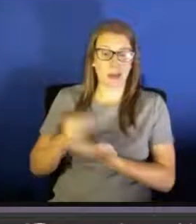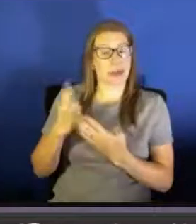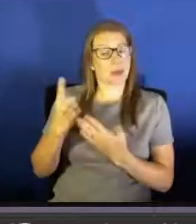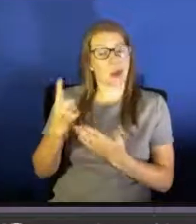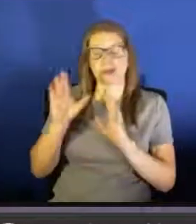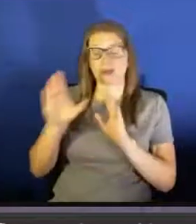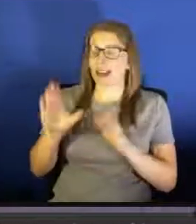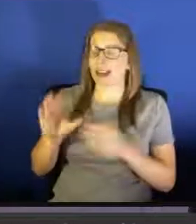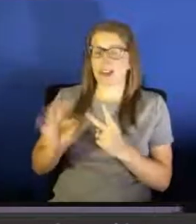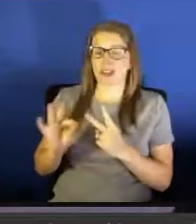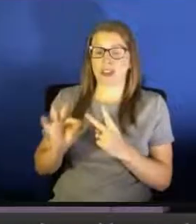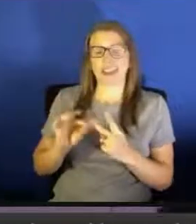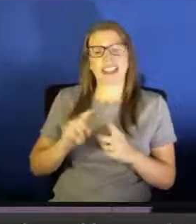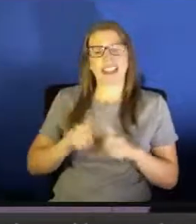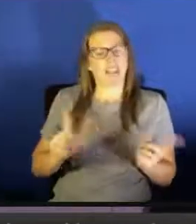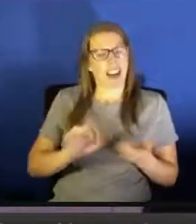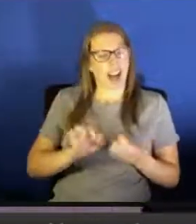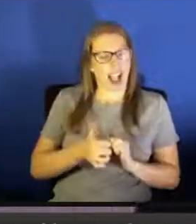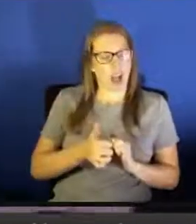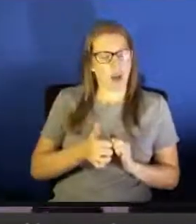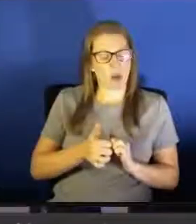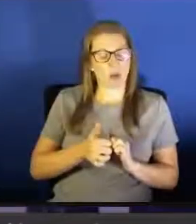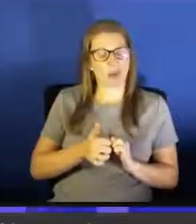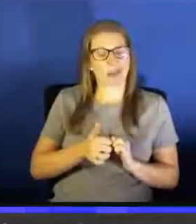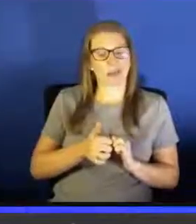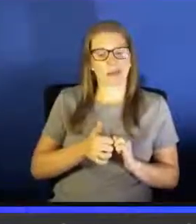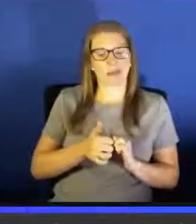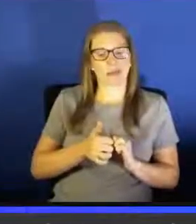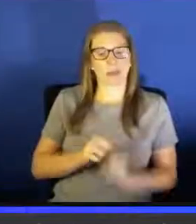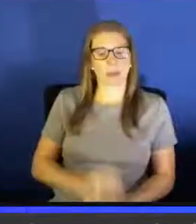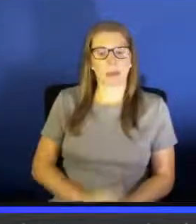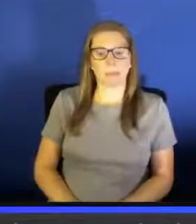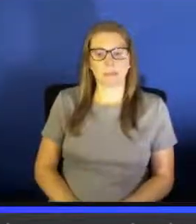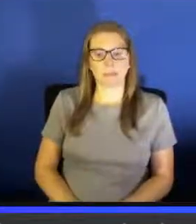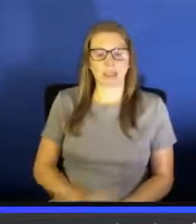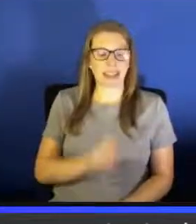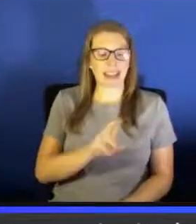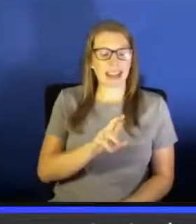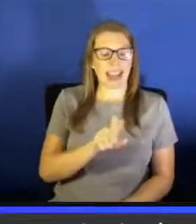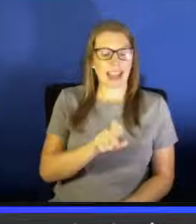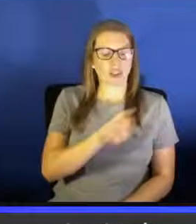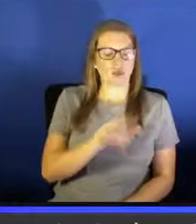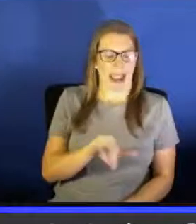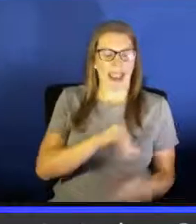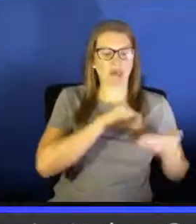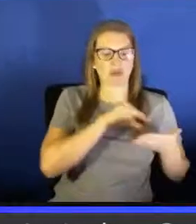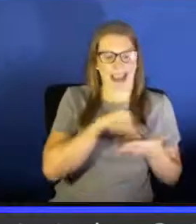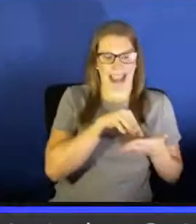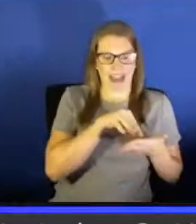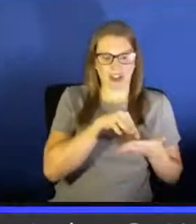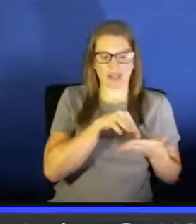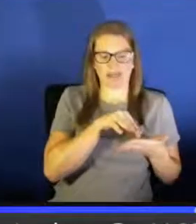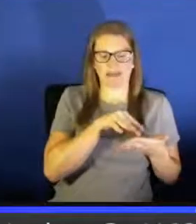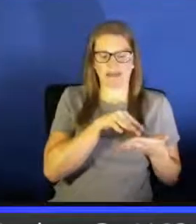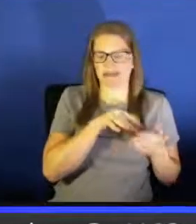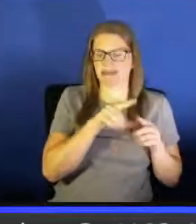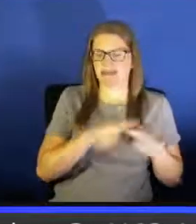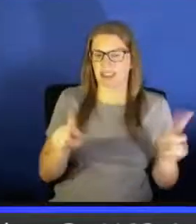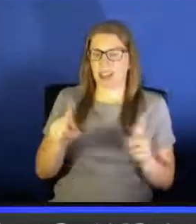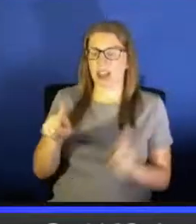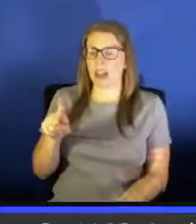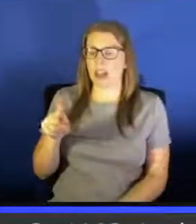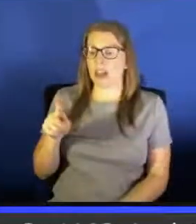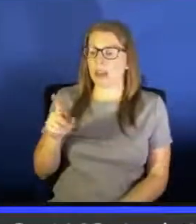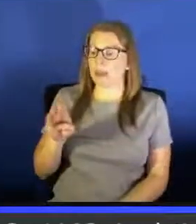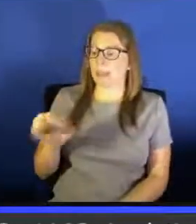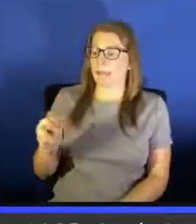differs from traditional X-ray radiation in the sense that the proton beam goes a certain depth